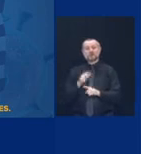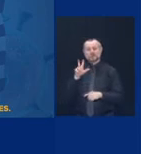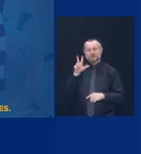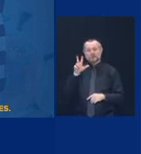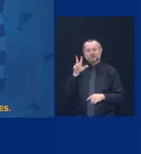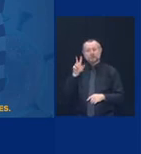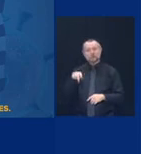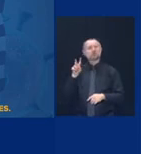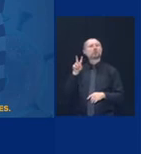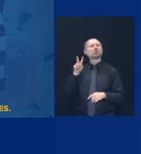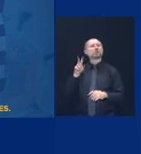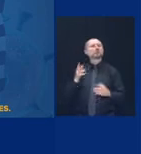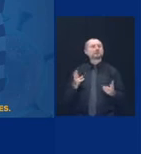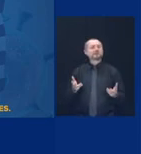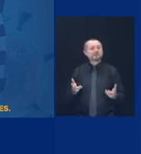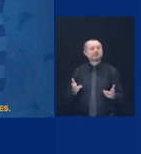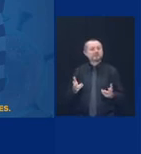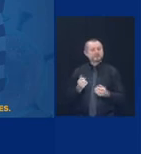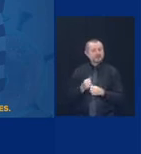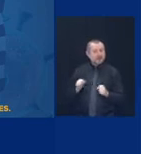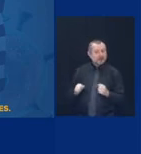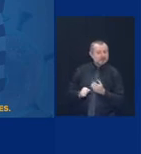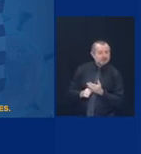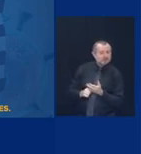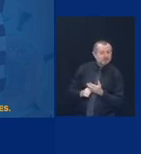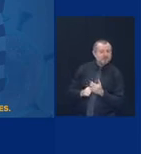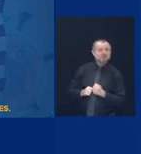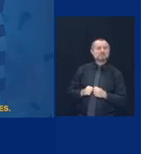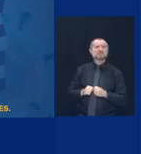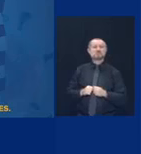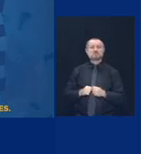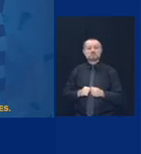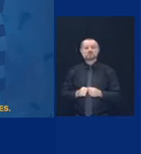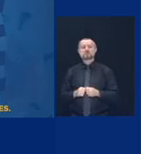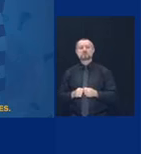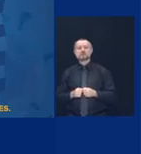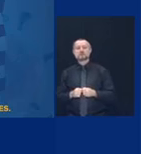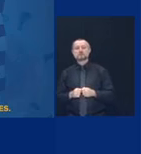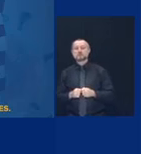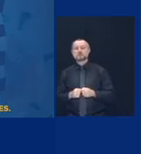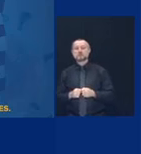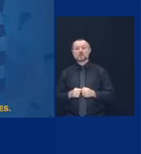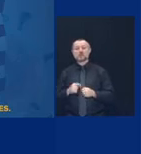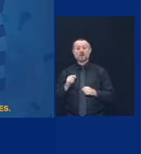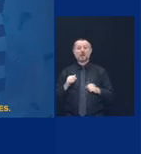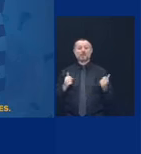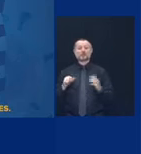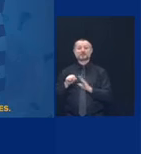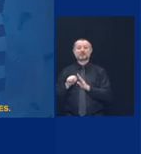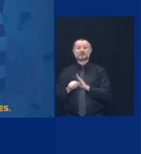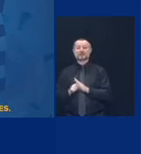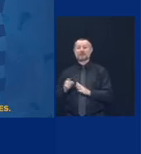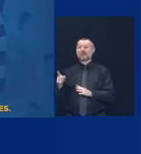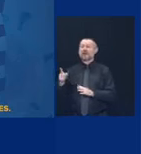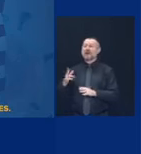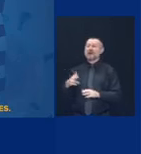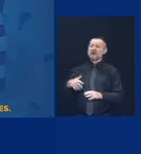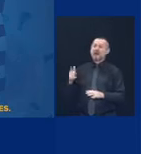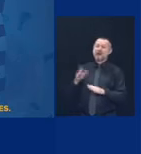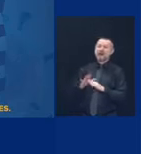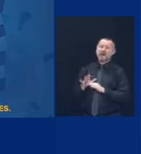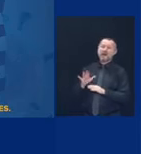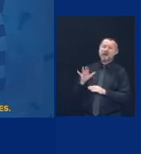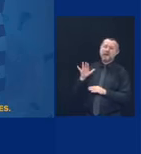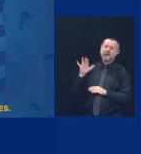how safe 3% is. And look at how high these numbers are going in the country. Wyoming